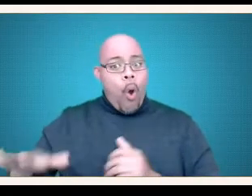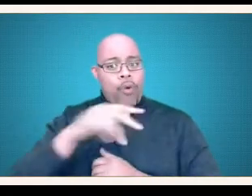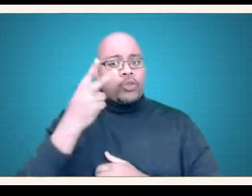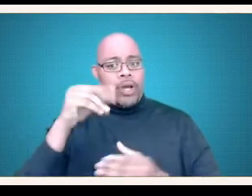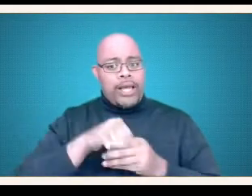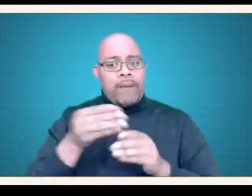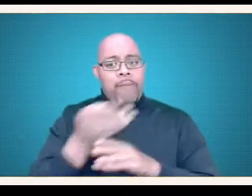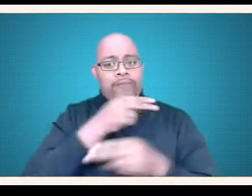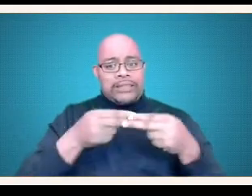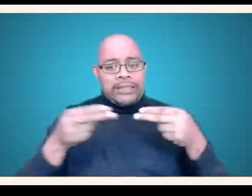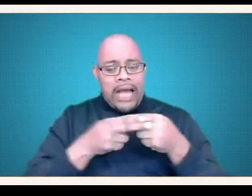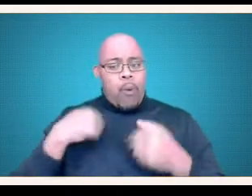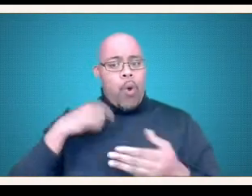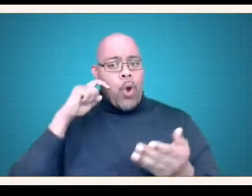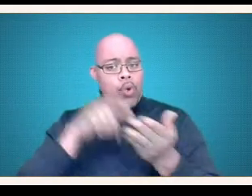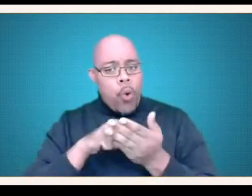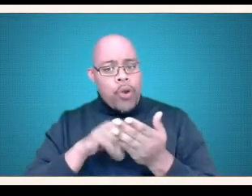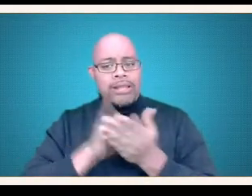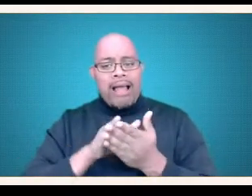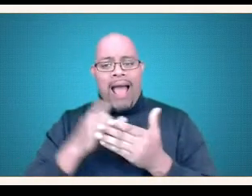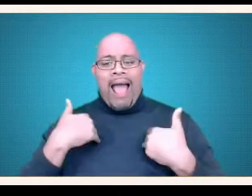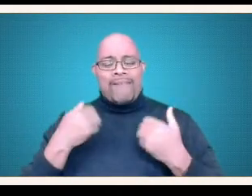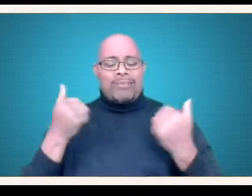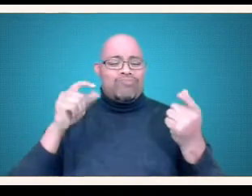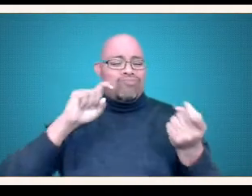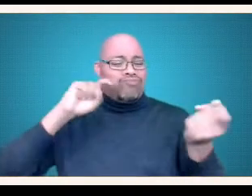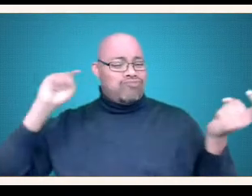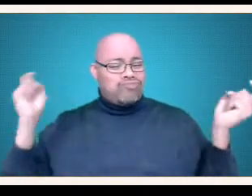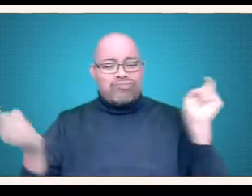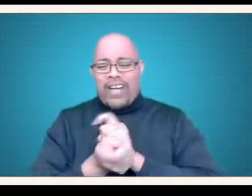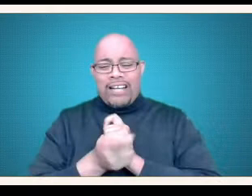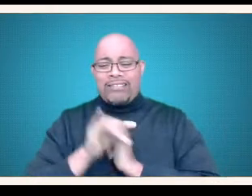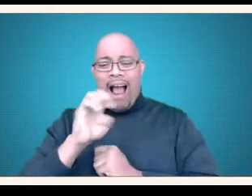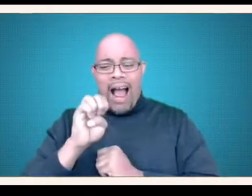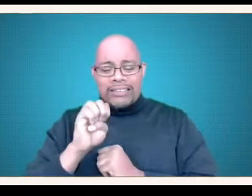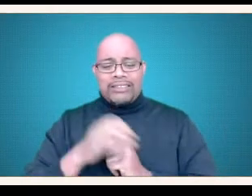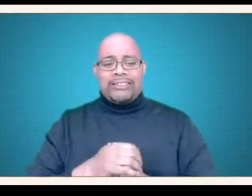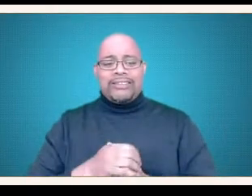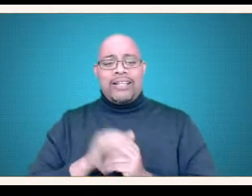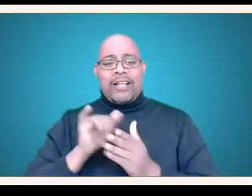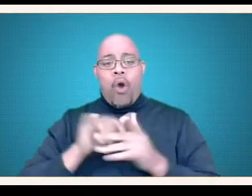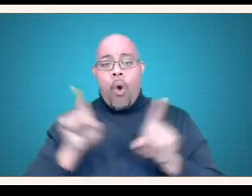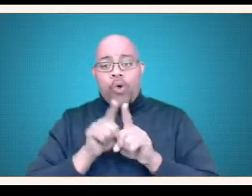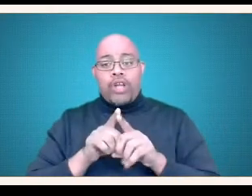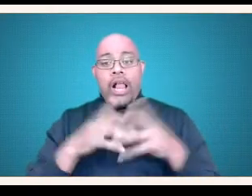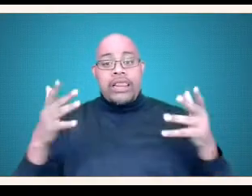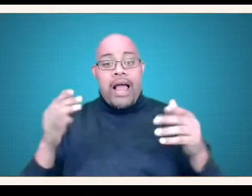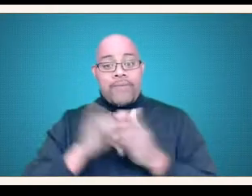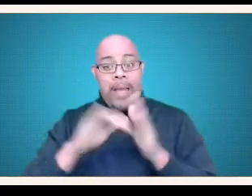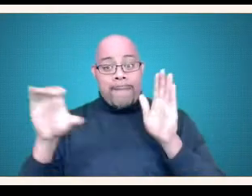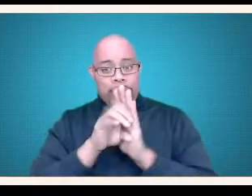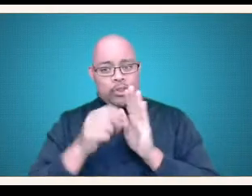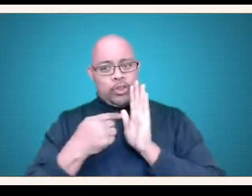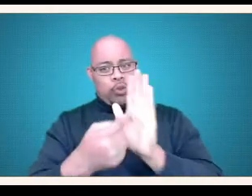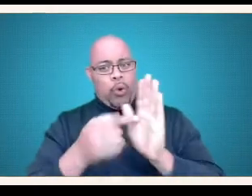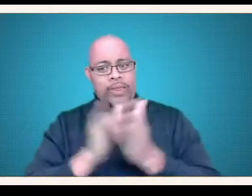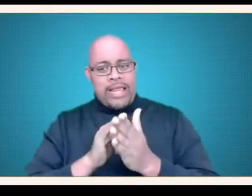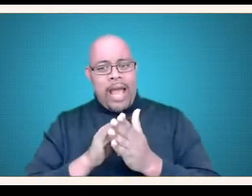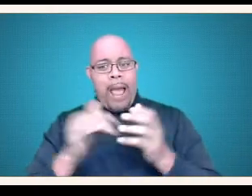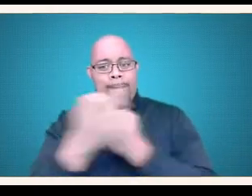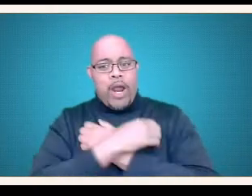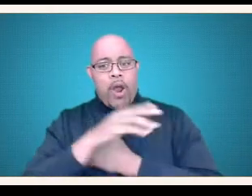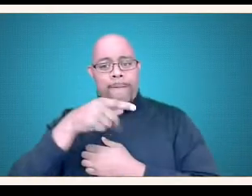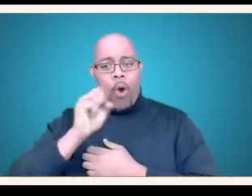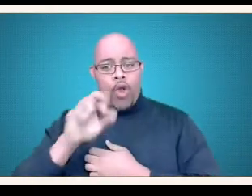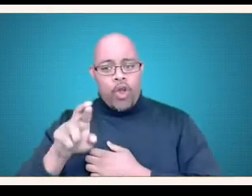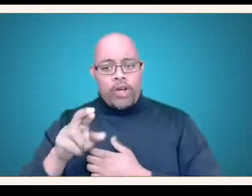And overall, as we saw in the previous slide, we've noticed that there's just a drastic decrease in sea ice, which is also where a lot of these pictures come in